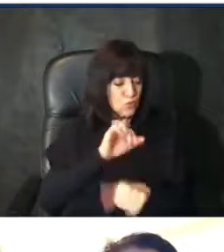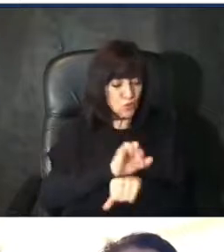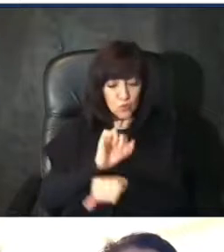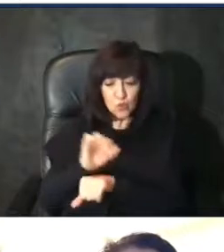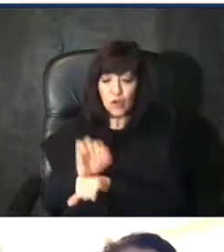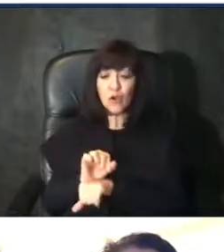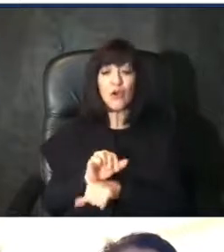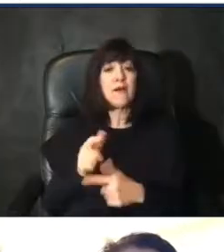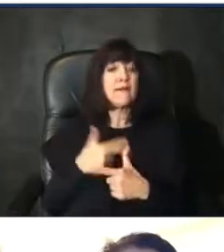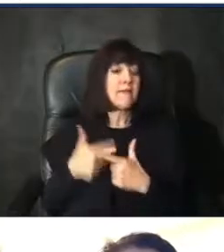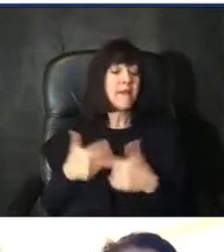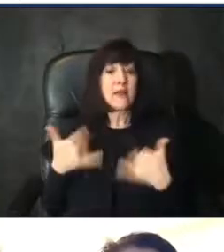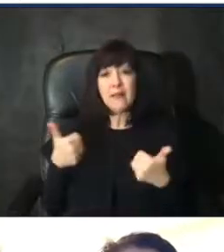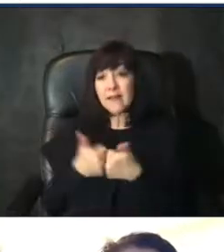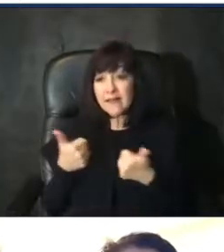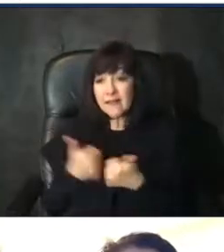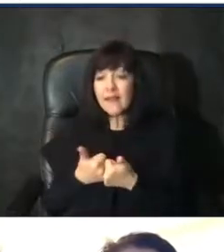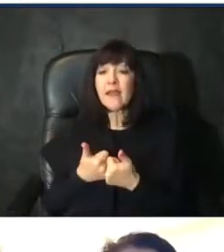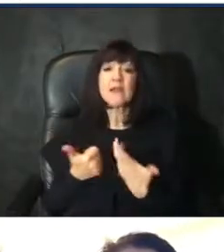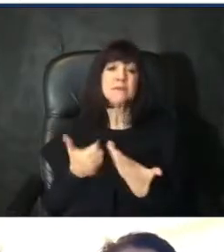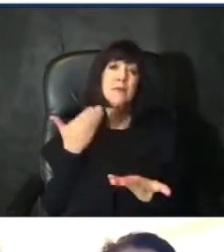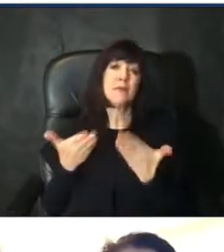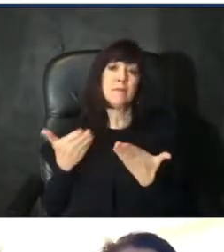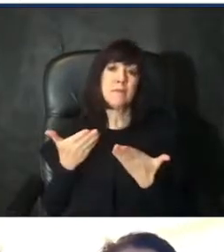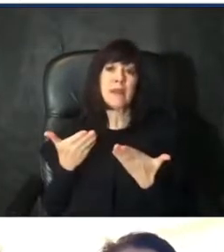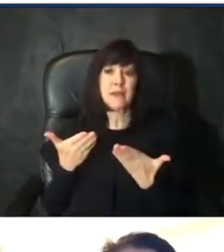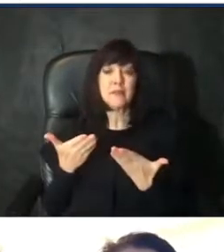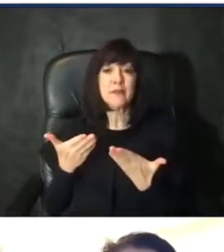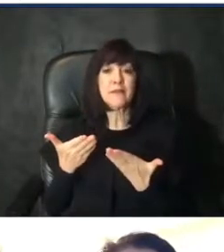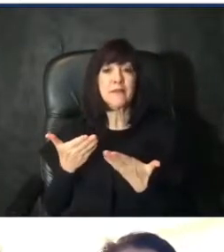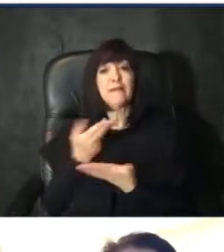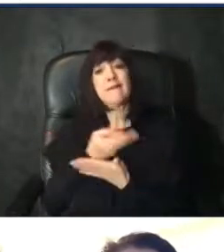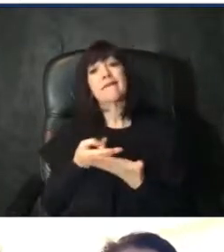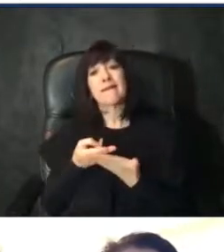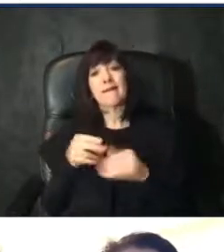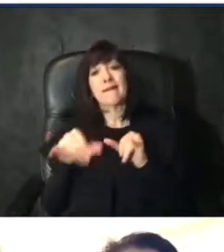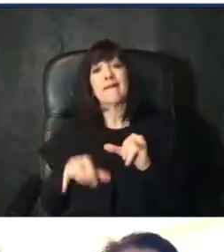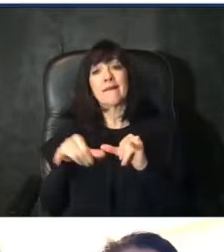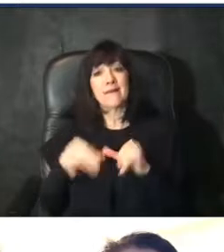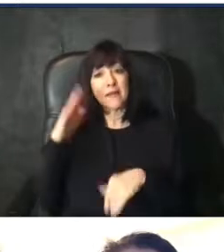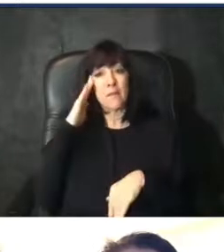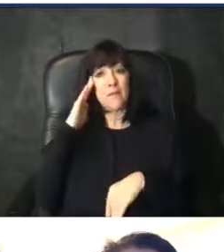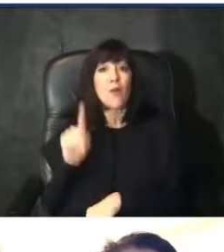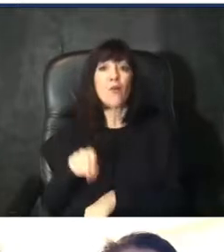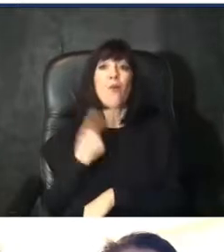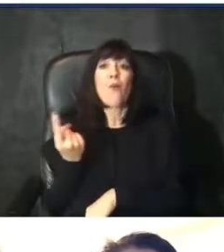playing games or staying in bed, and sometimes that is causing them to have